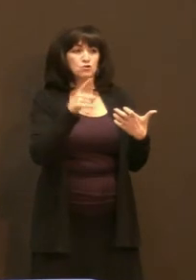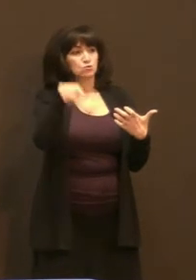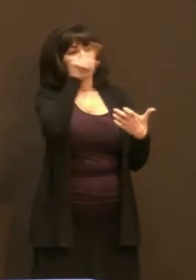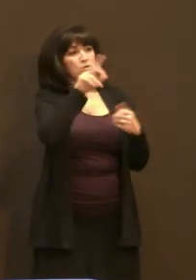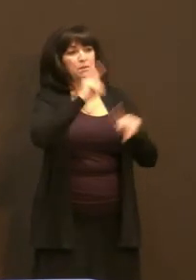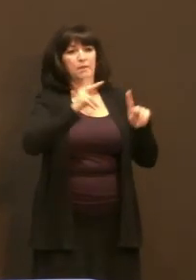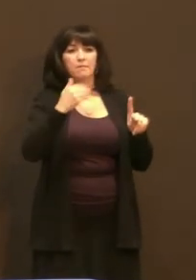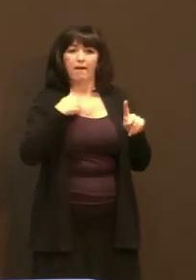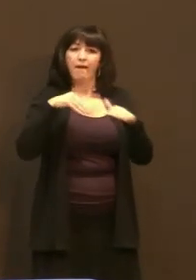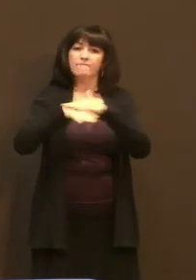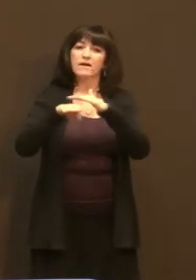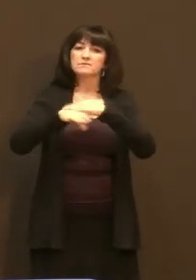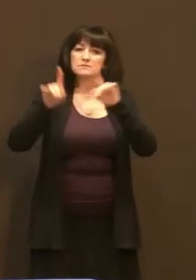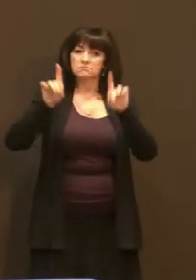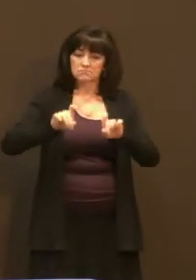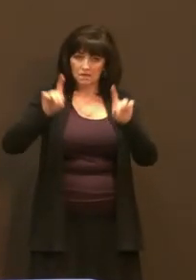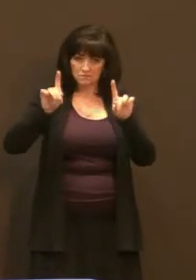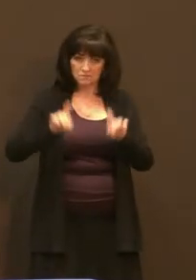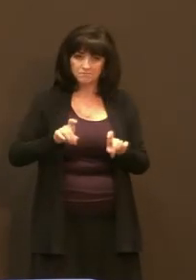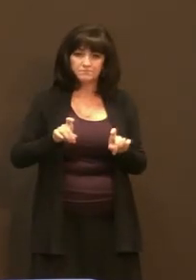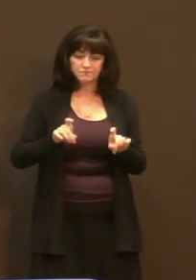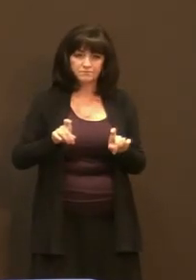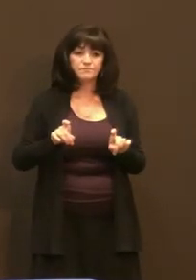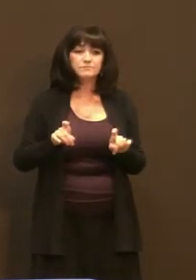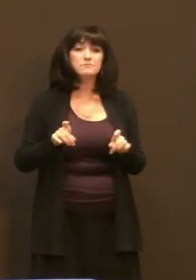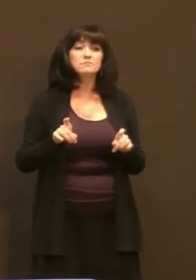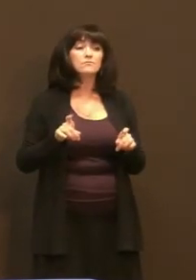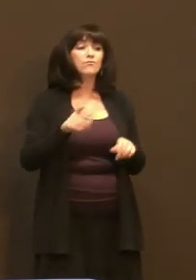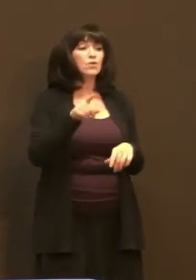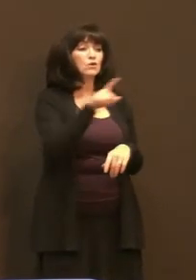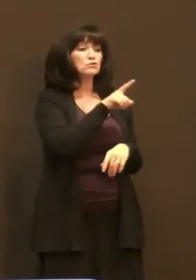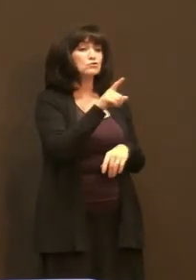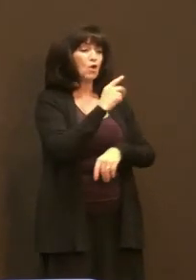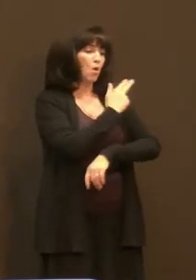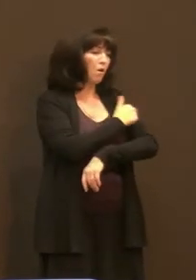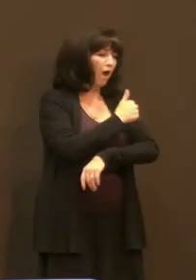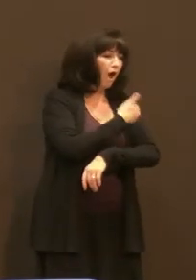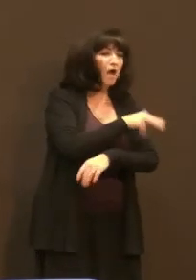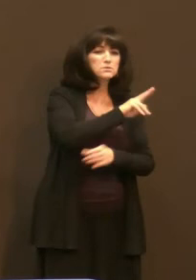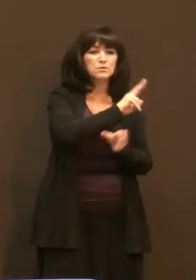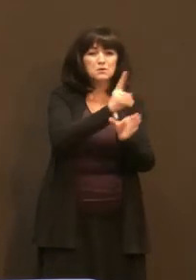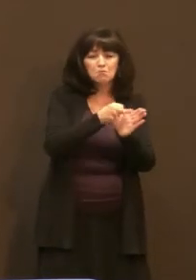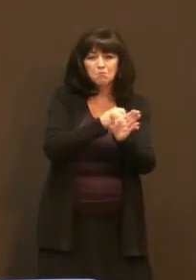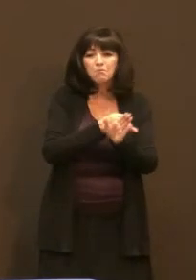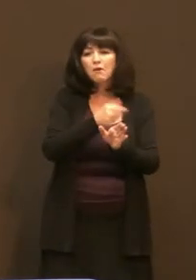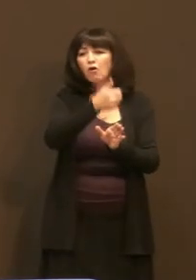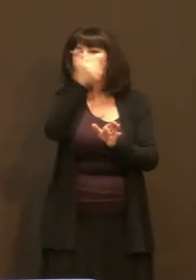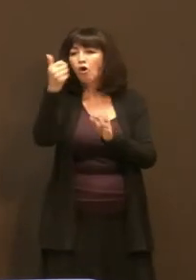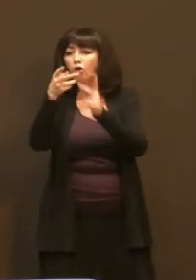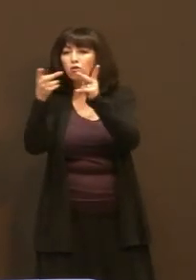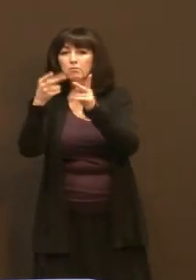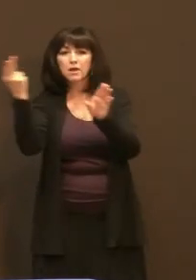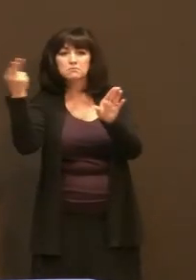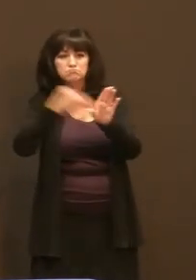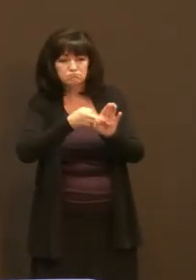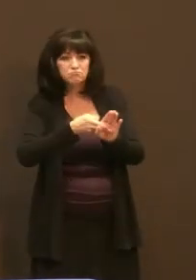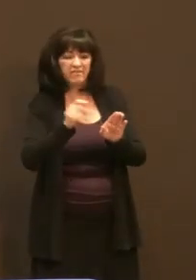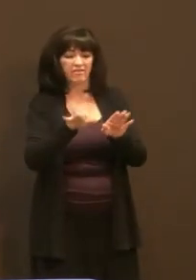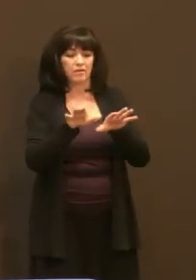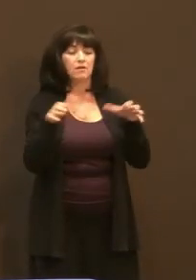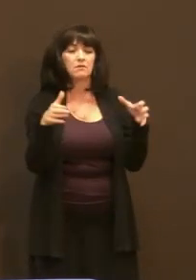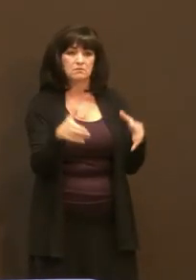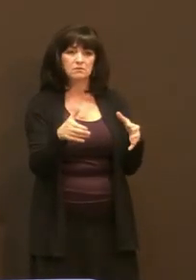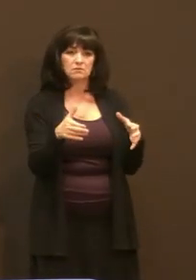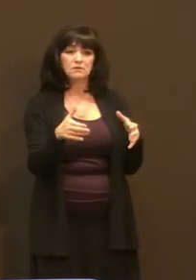we have all the hospitals and more as a part of this collaborative. And now we're, entering a phase of really